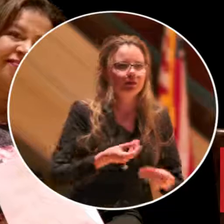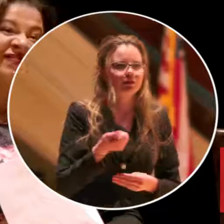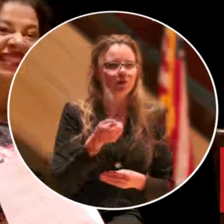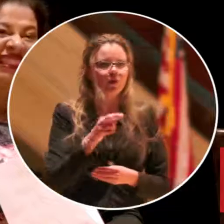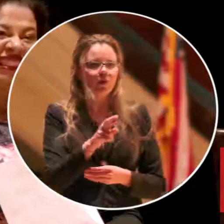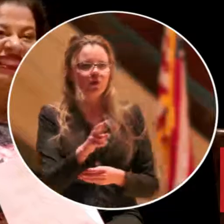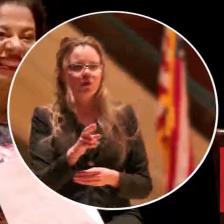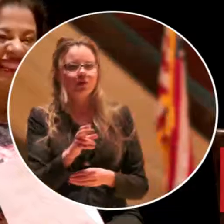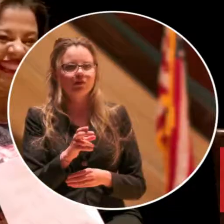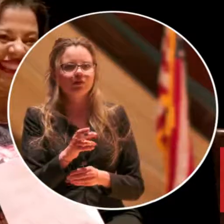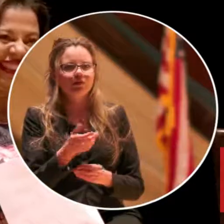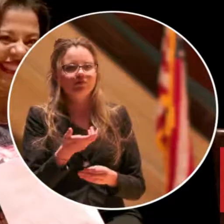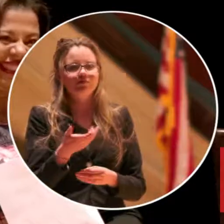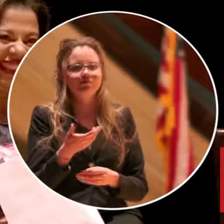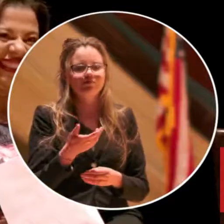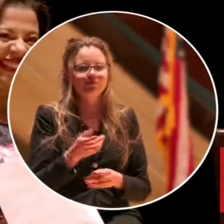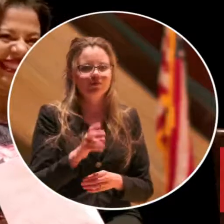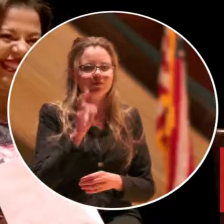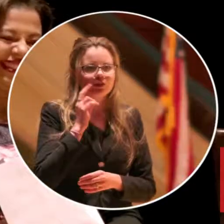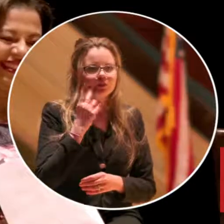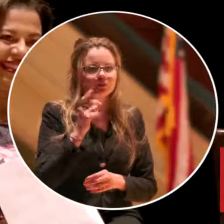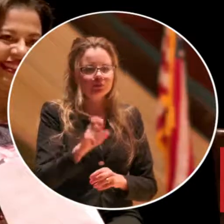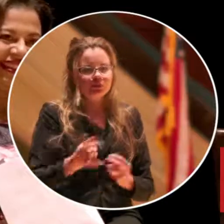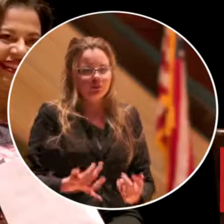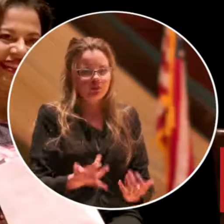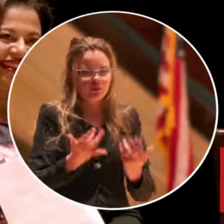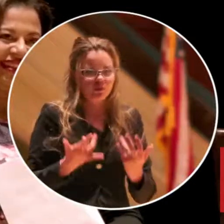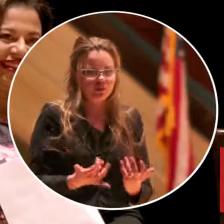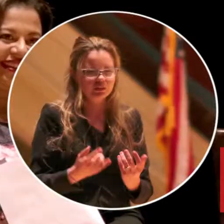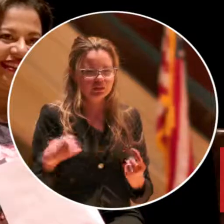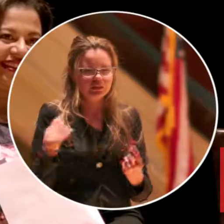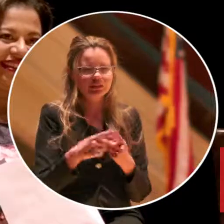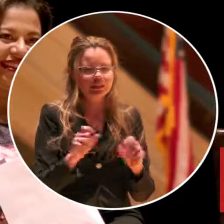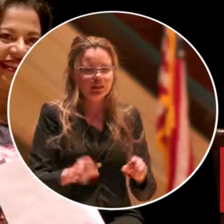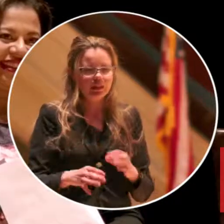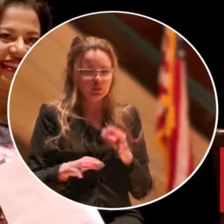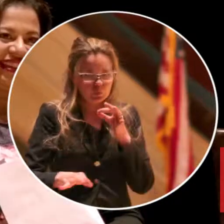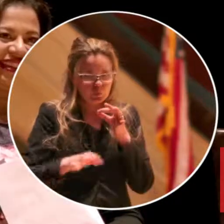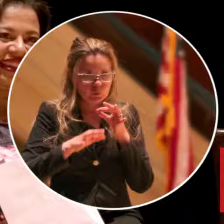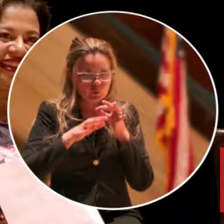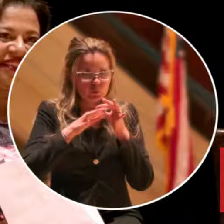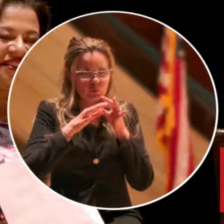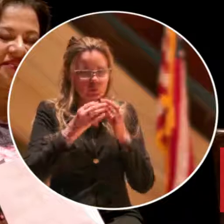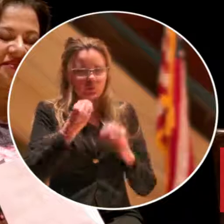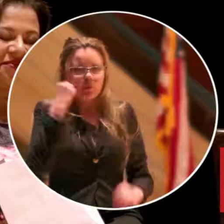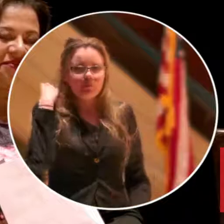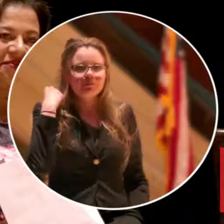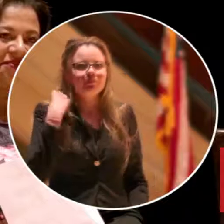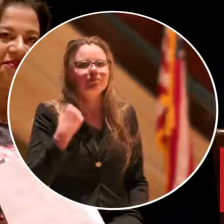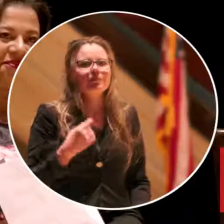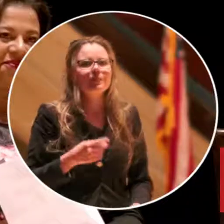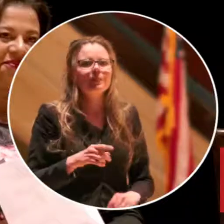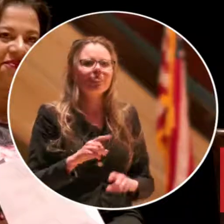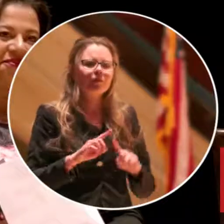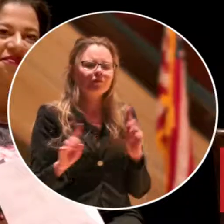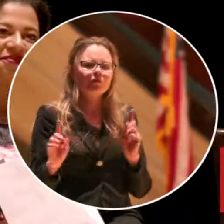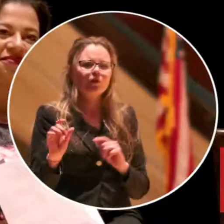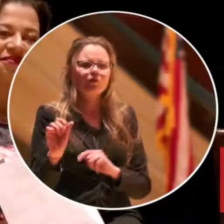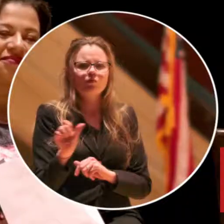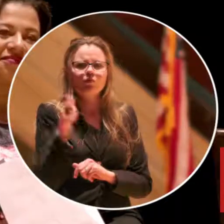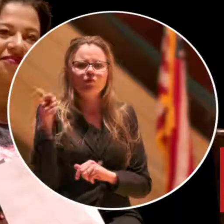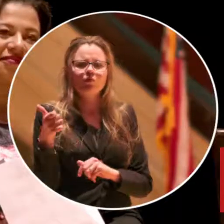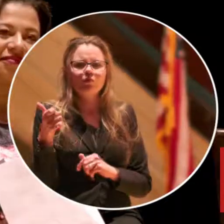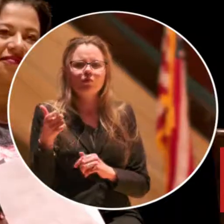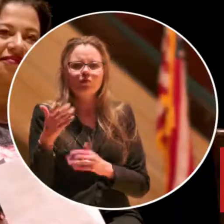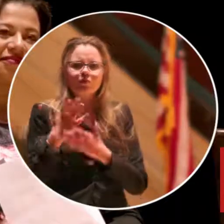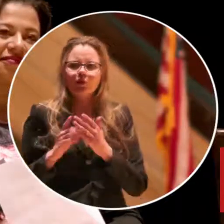straw. But that's okay, because I got so many of the other great parts of her. Empathy, honesty, art